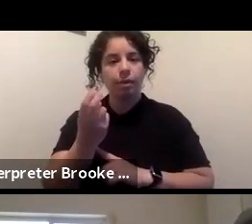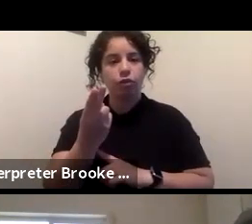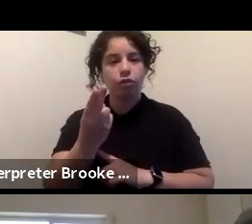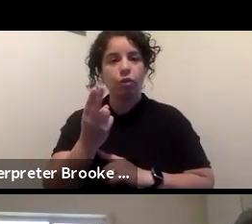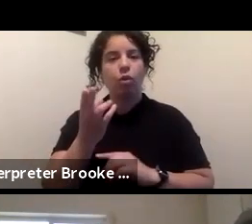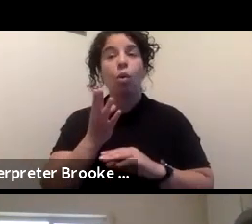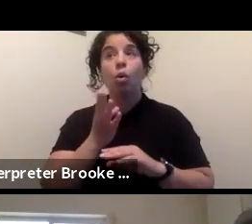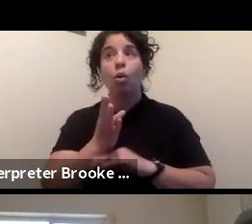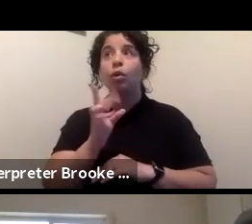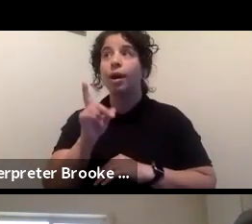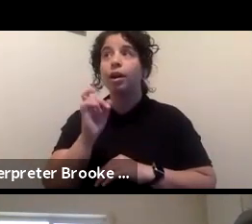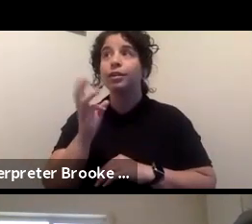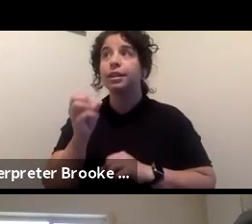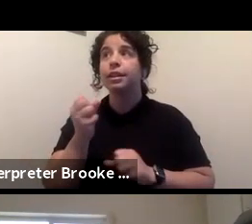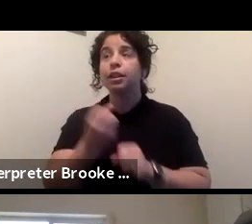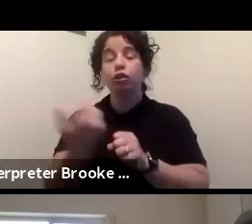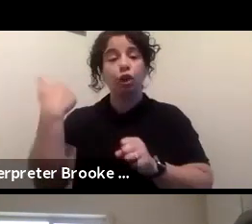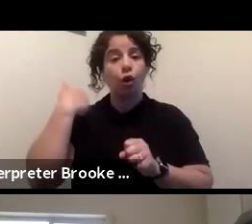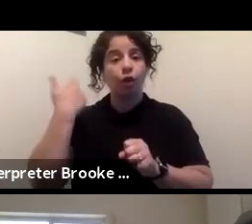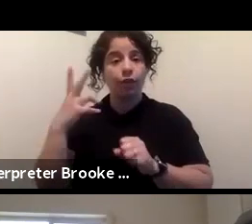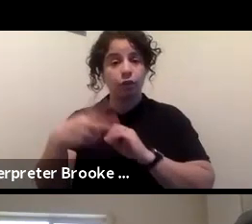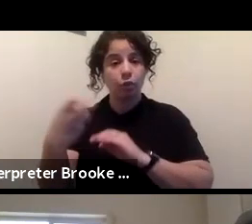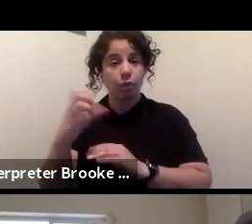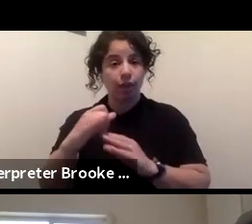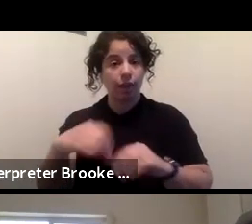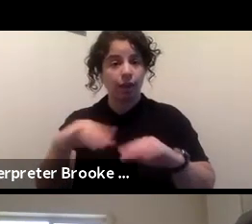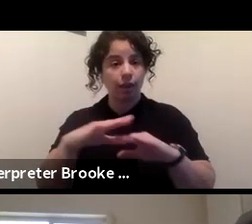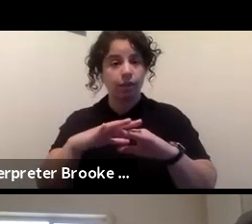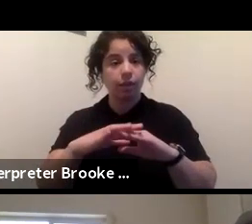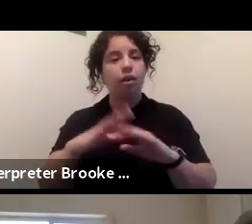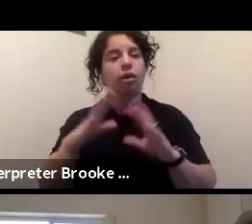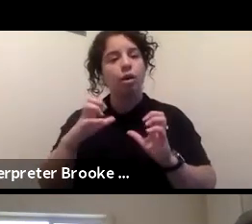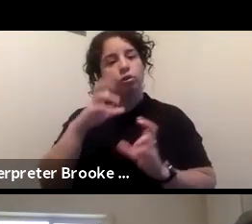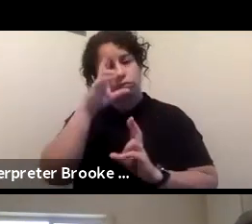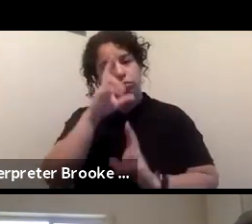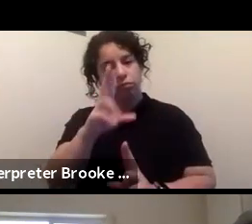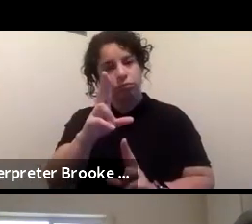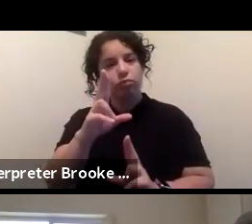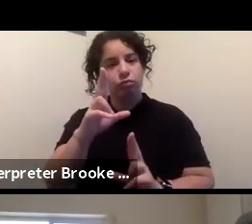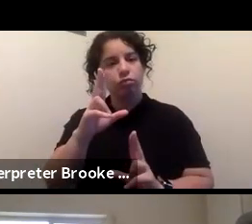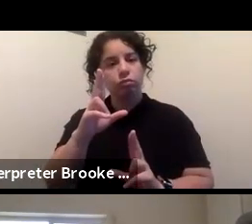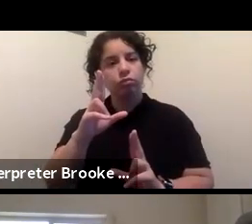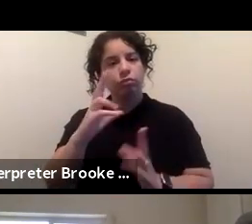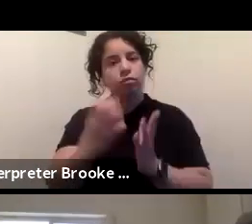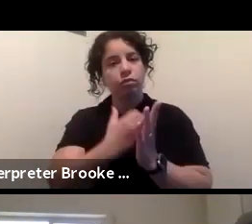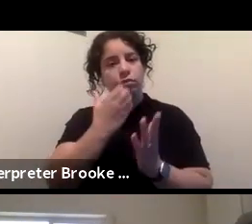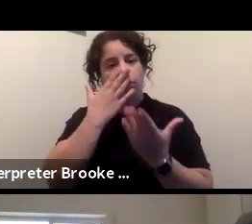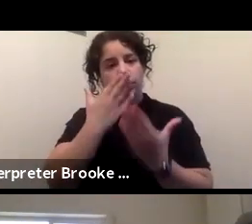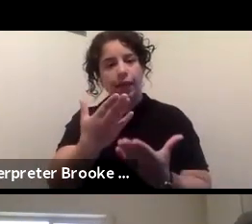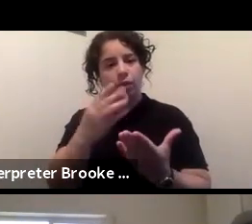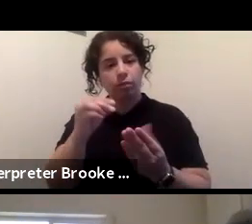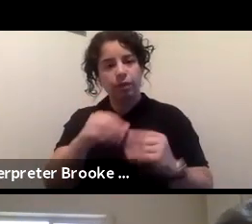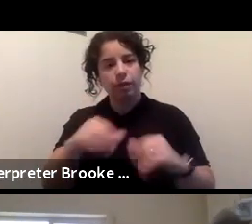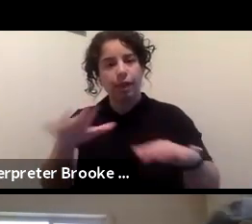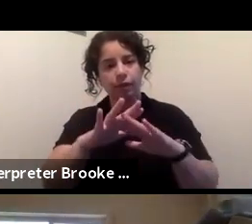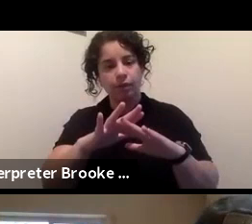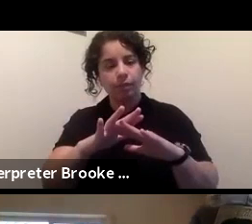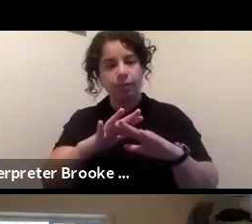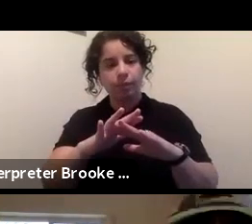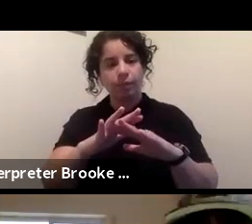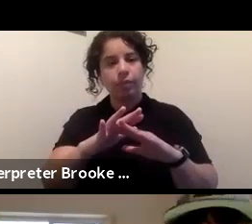160 years ago. And I just wanted to honor with gratitude the land itself and